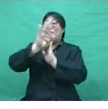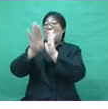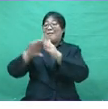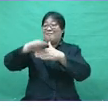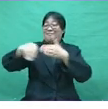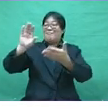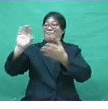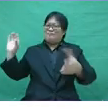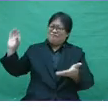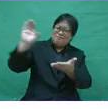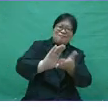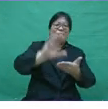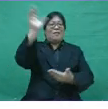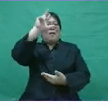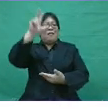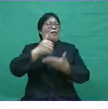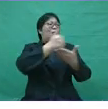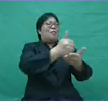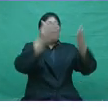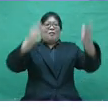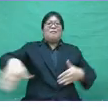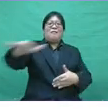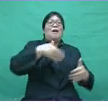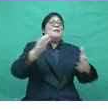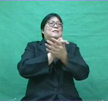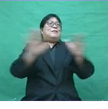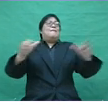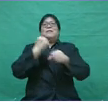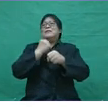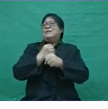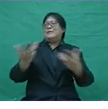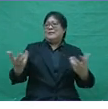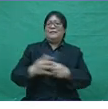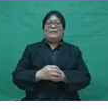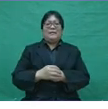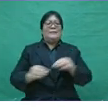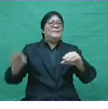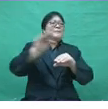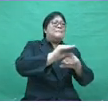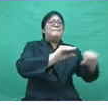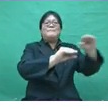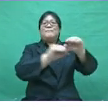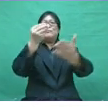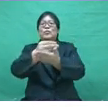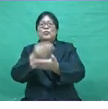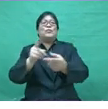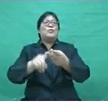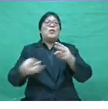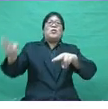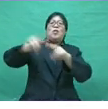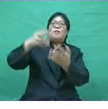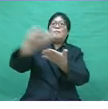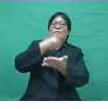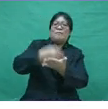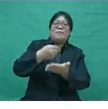by the government in helping people to safeguard jobs, incentivize hiring, prop up income, and support